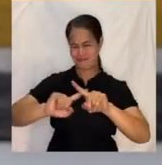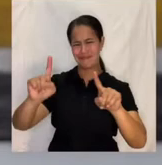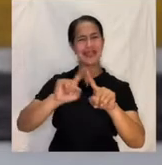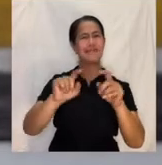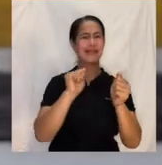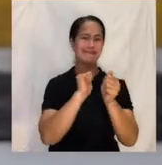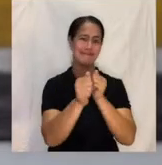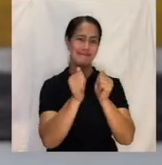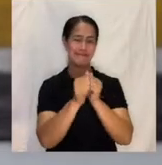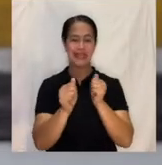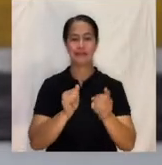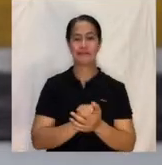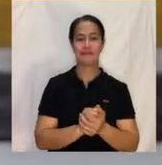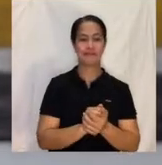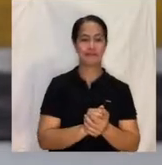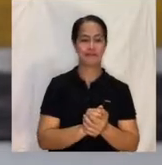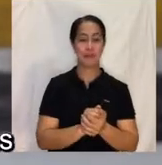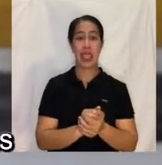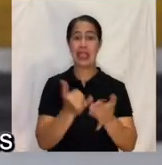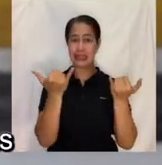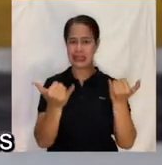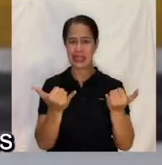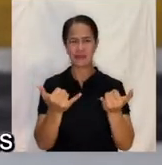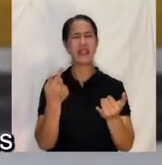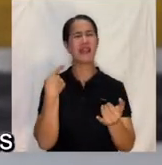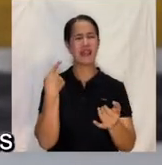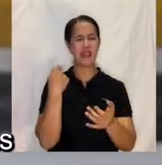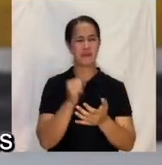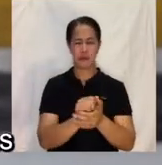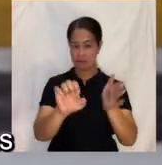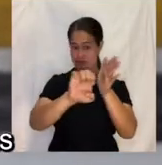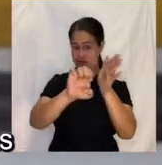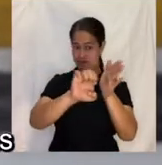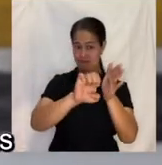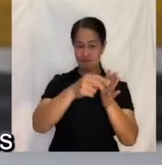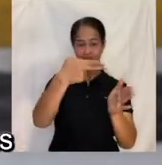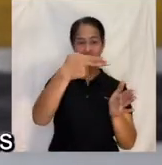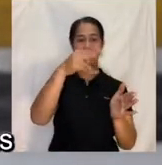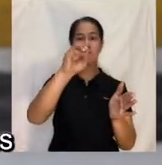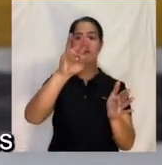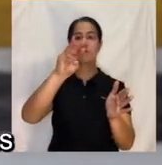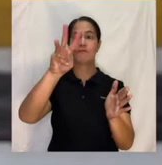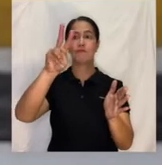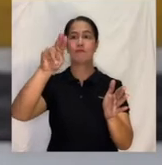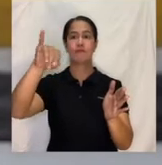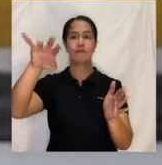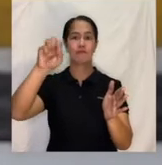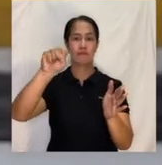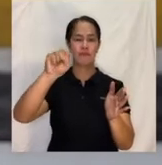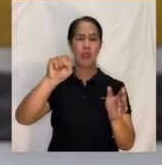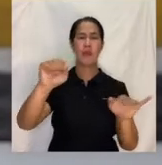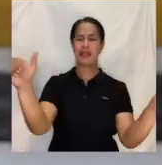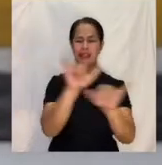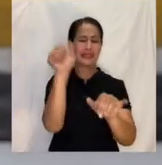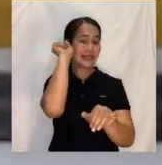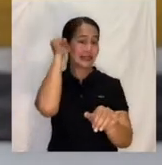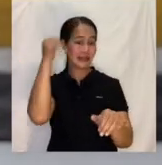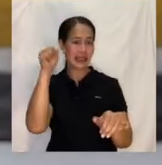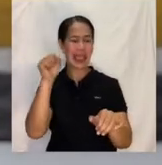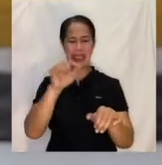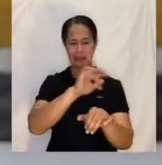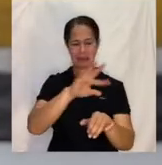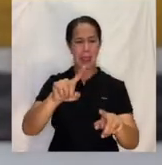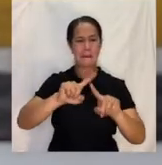have the same meanings. Now let's have some examples of homonyms with the same sound